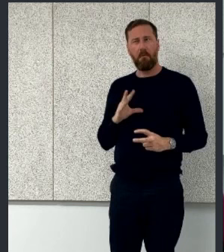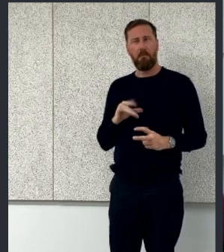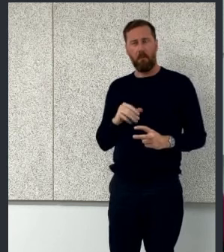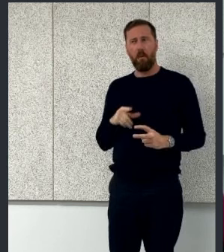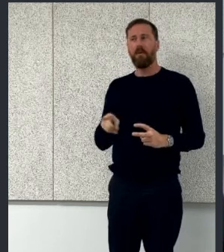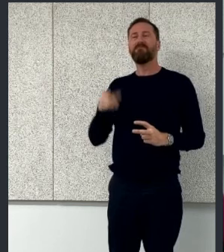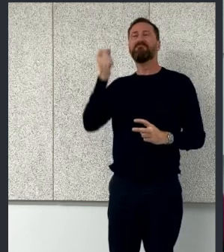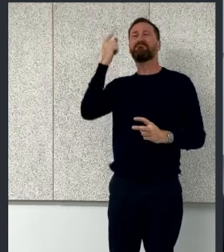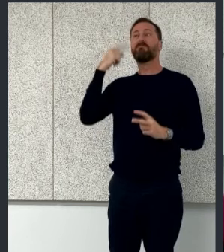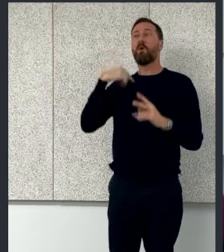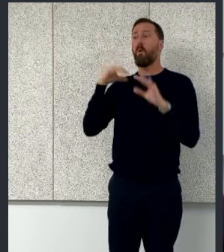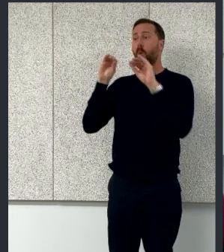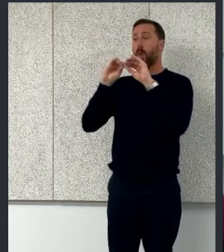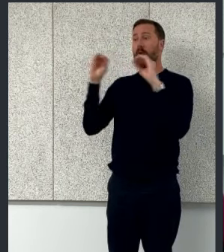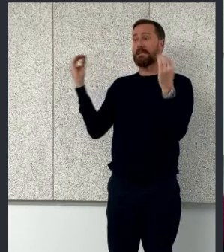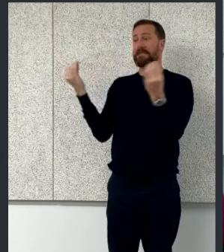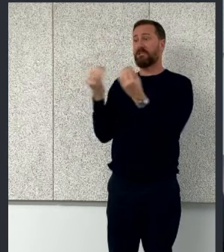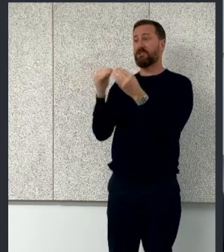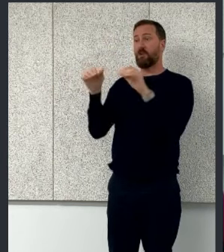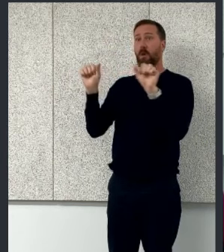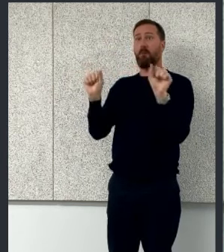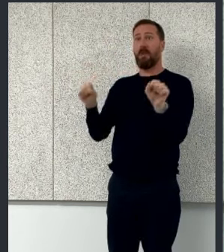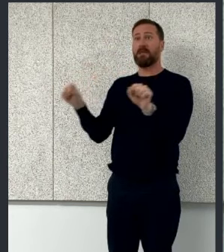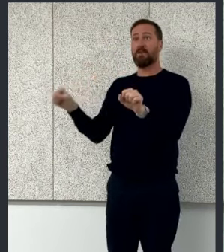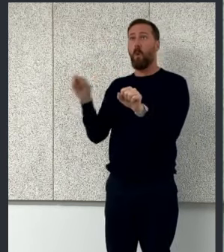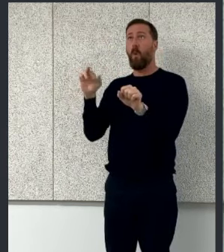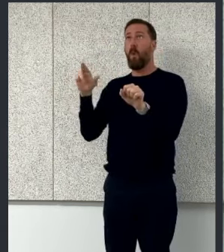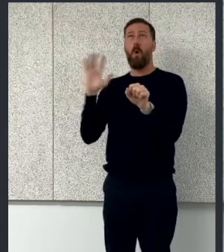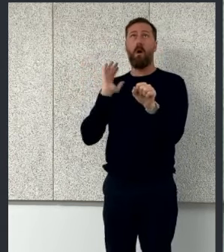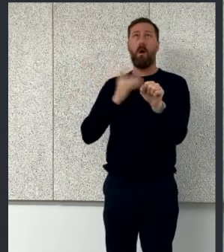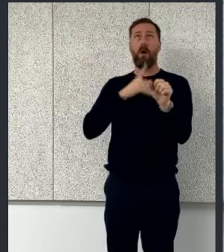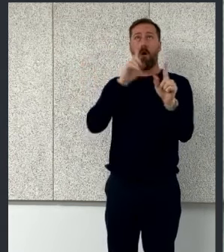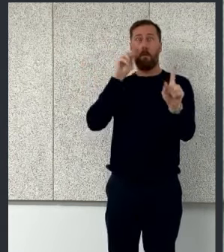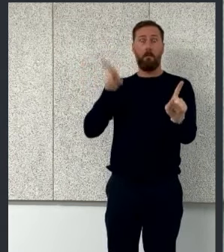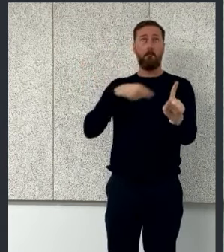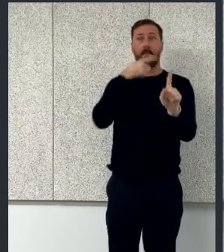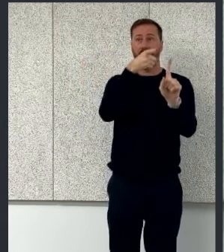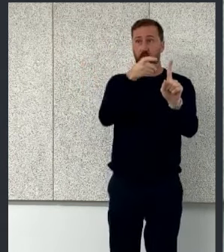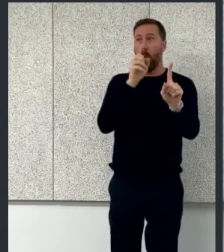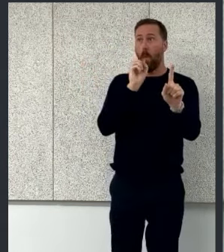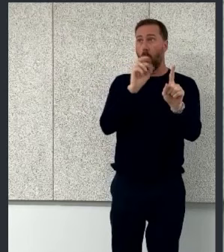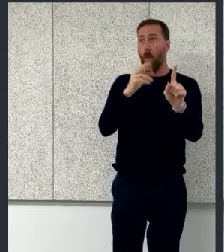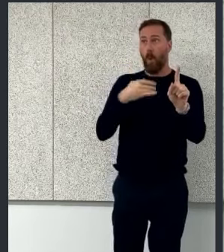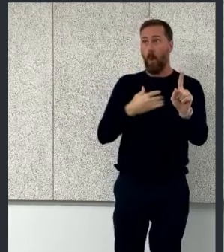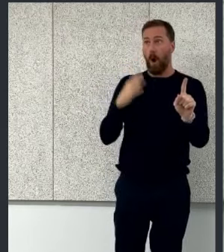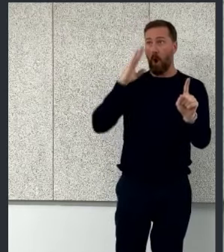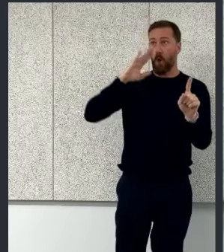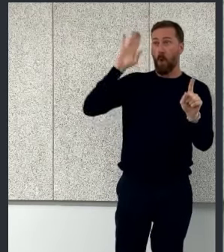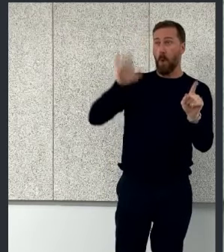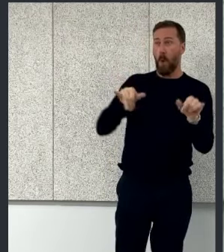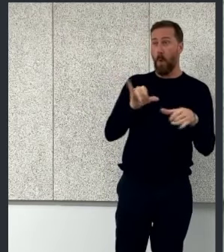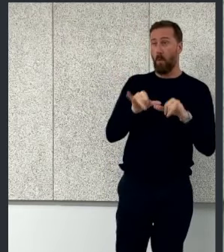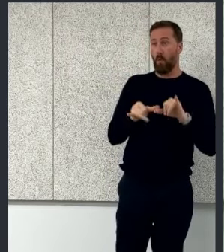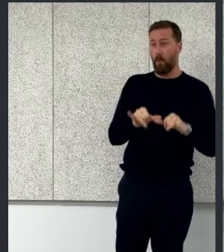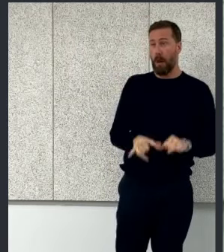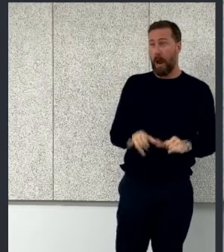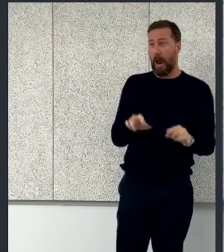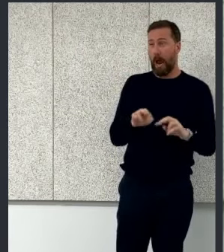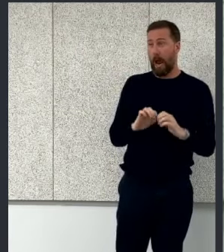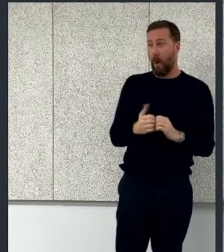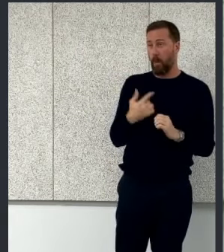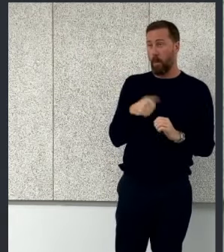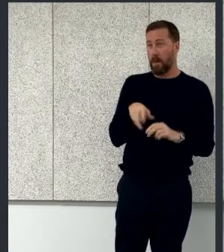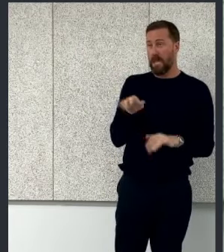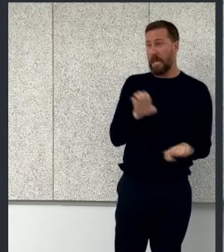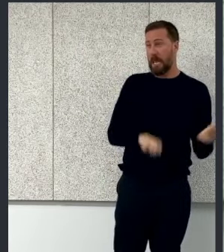mission, or again, in the case of the sort of Mellon rubric, how we assess justice-oriented practices. I